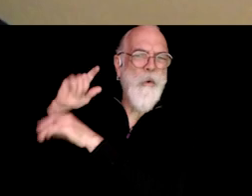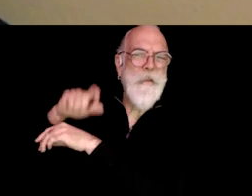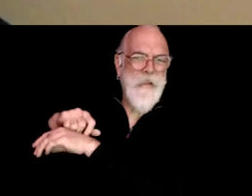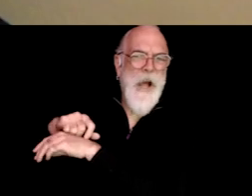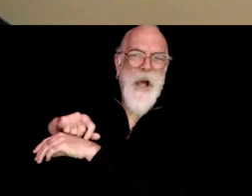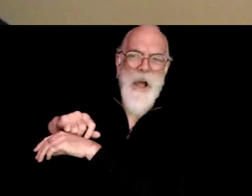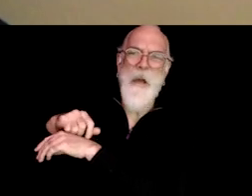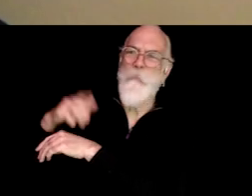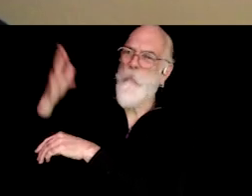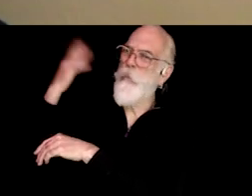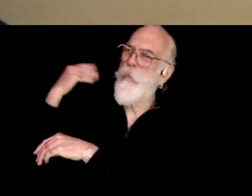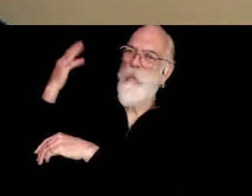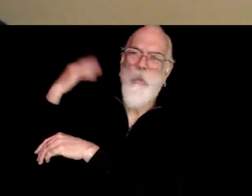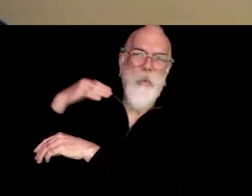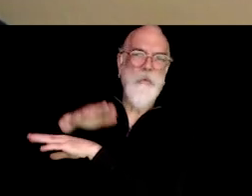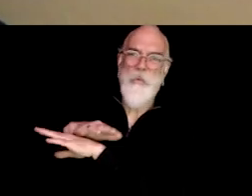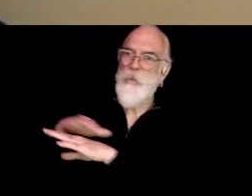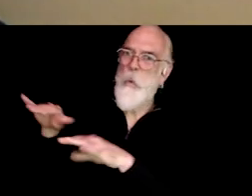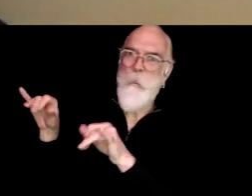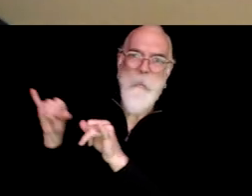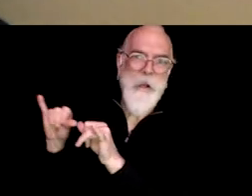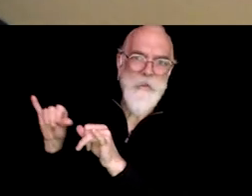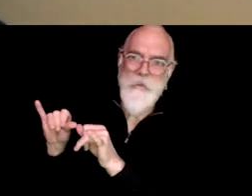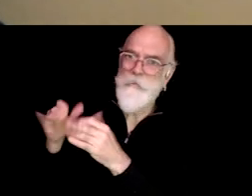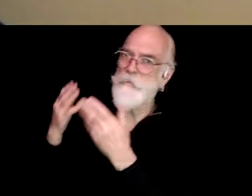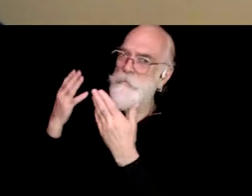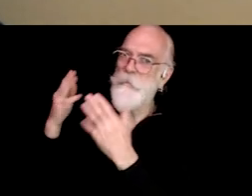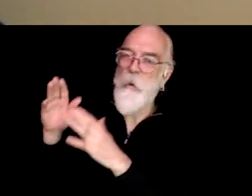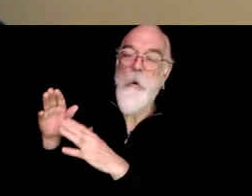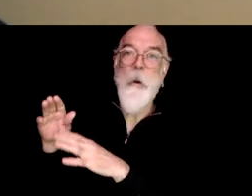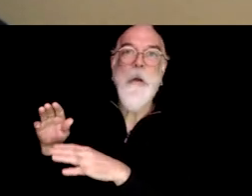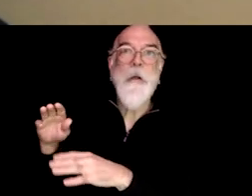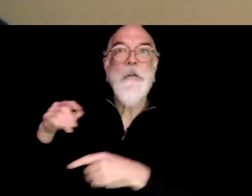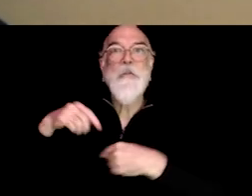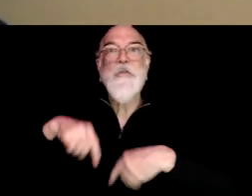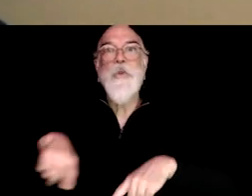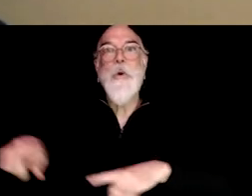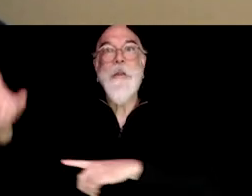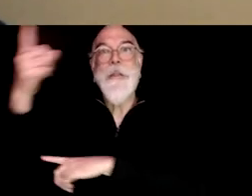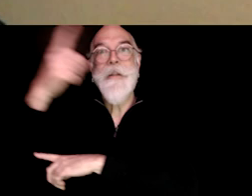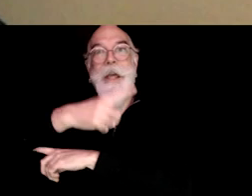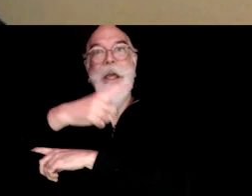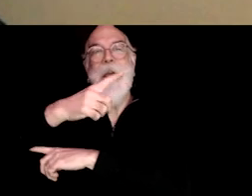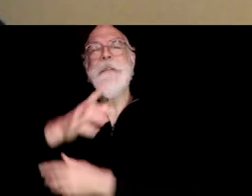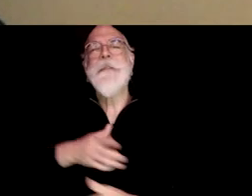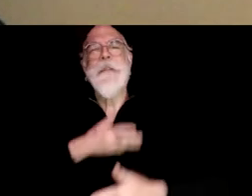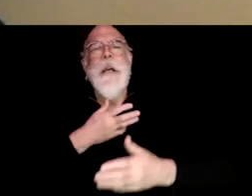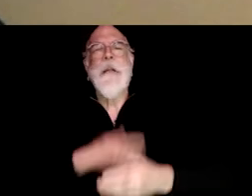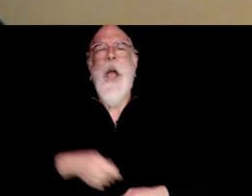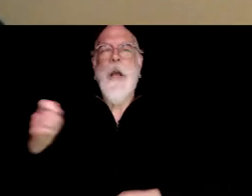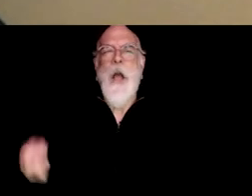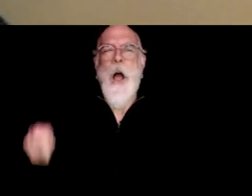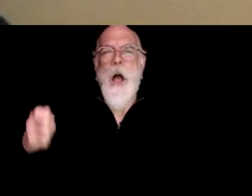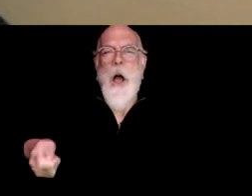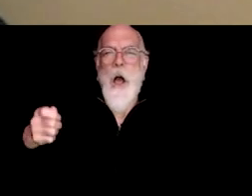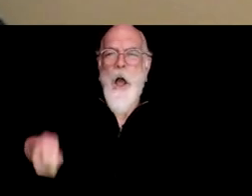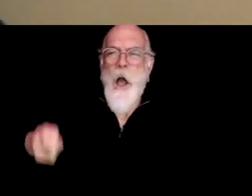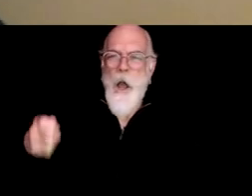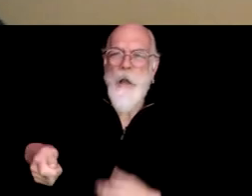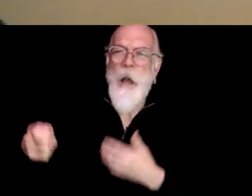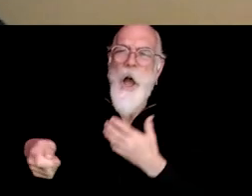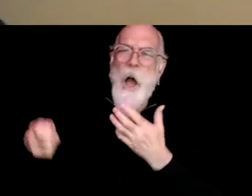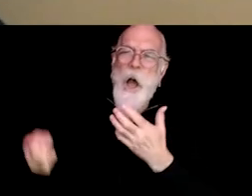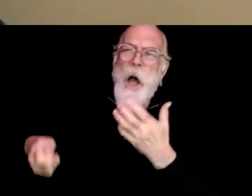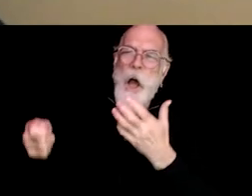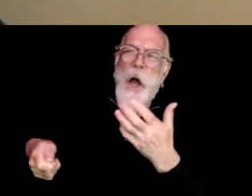time, unmeasured time. In daylight was the singing and much more